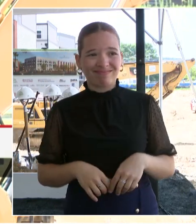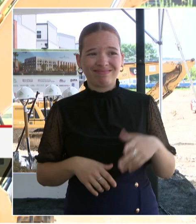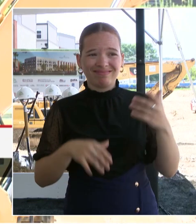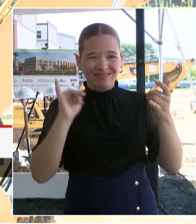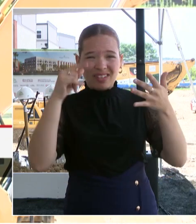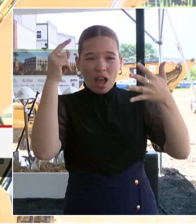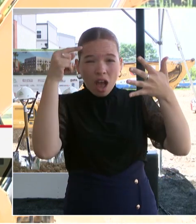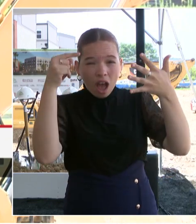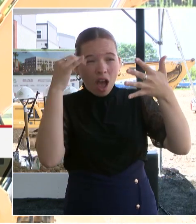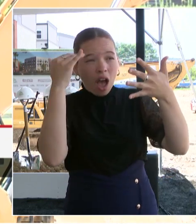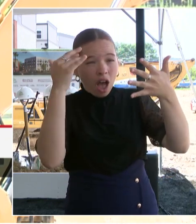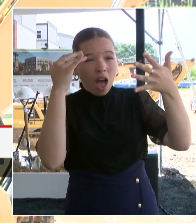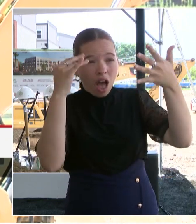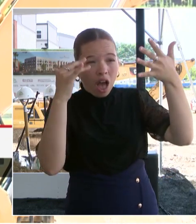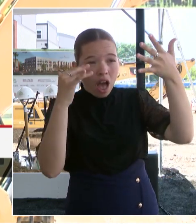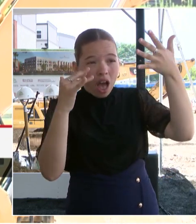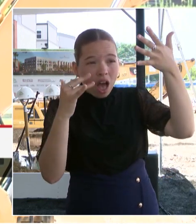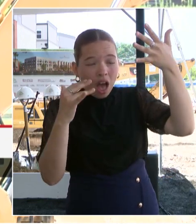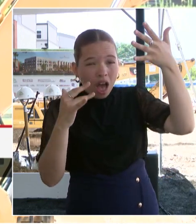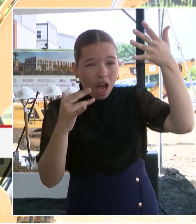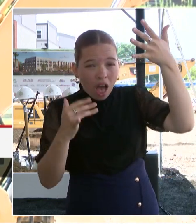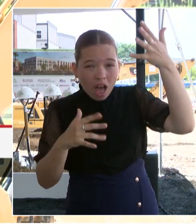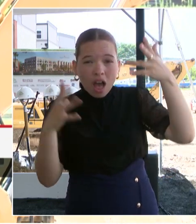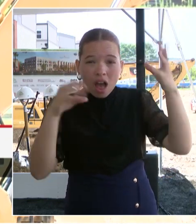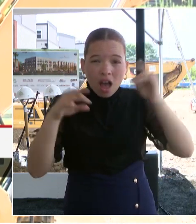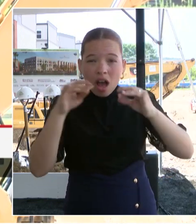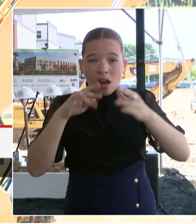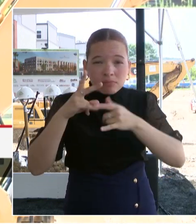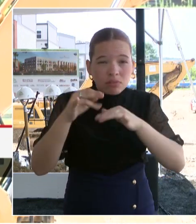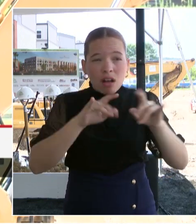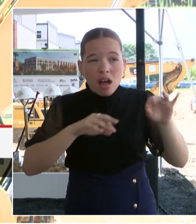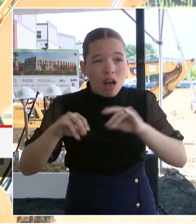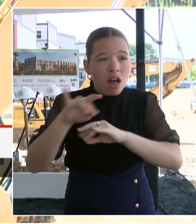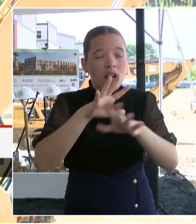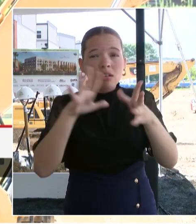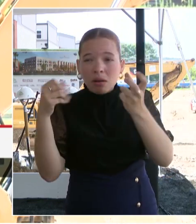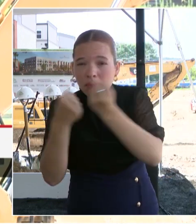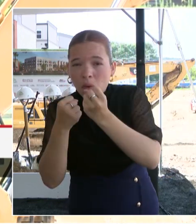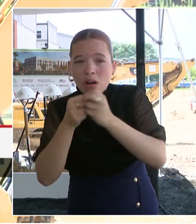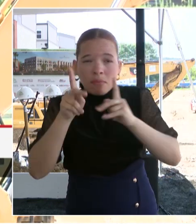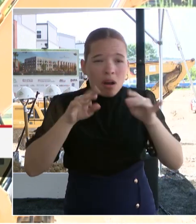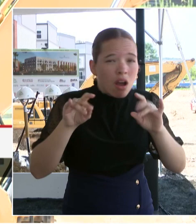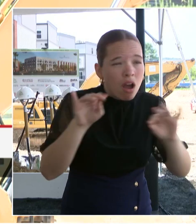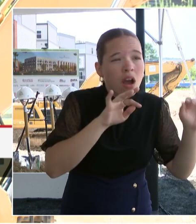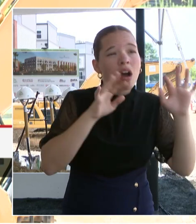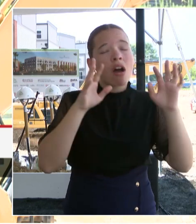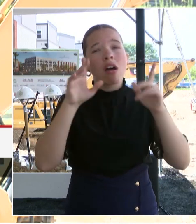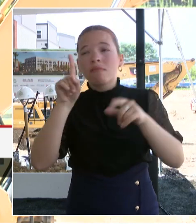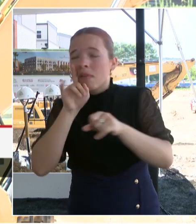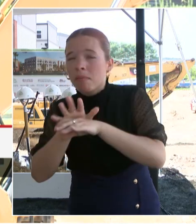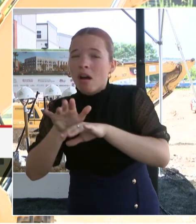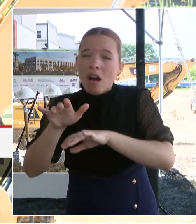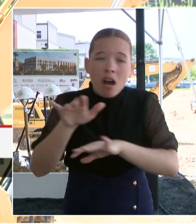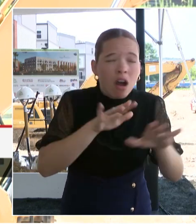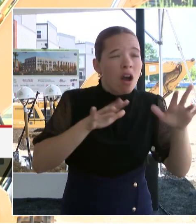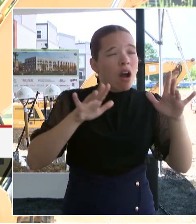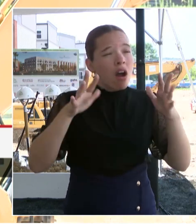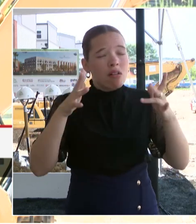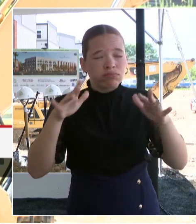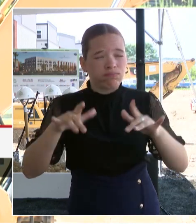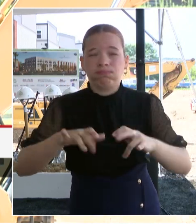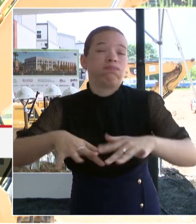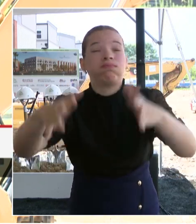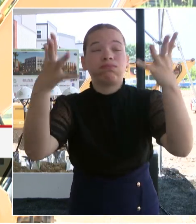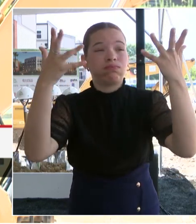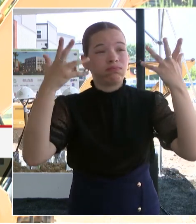housing, making sure it's environmentally friendly, and for the people that it serves that get us here today. And you see by all these names, we don't do it without partnership. We don't do it